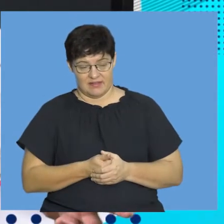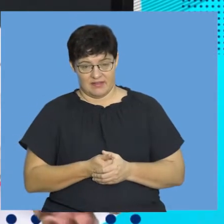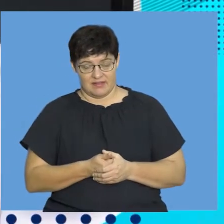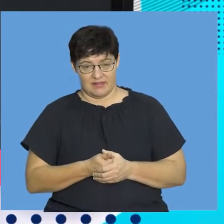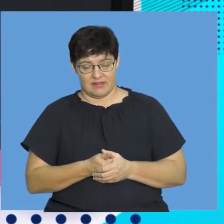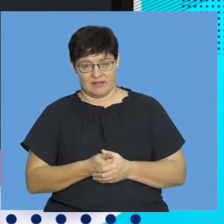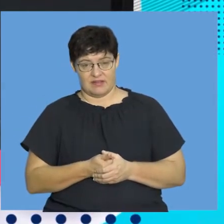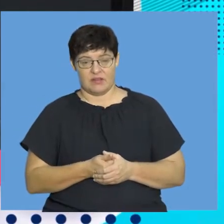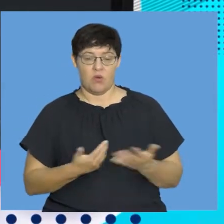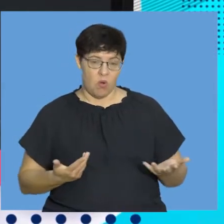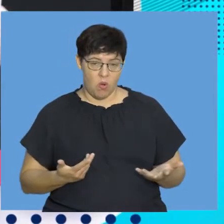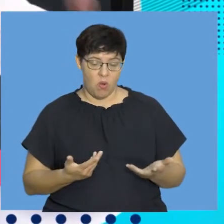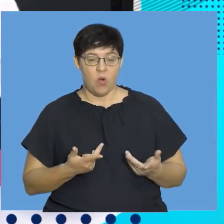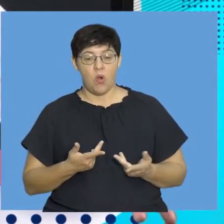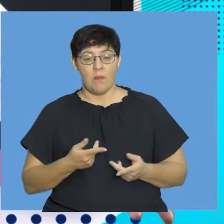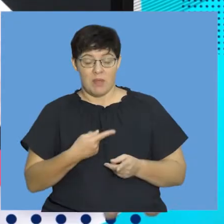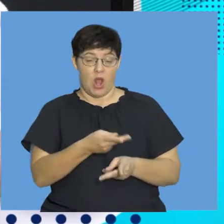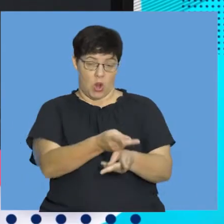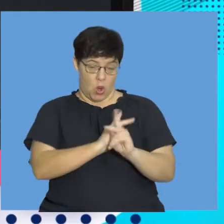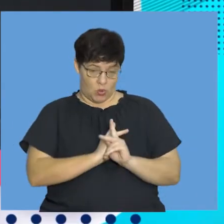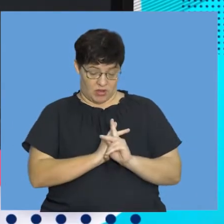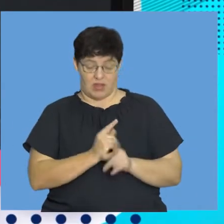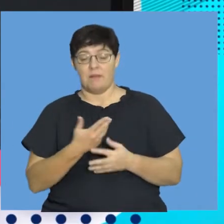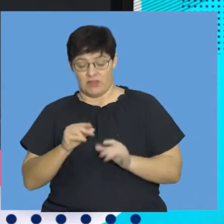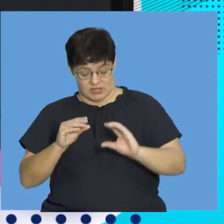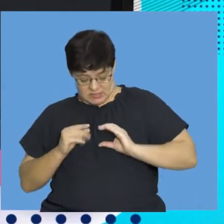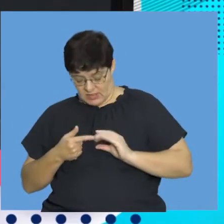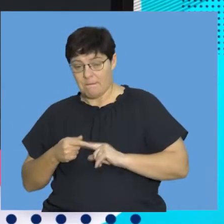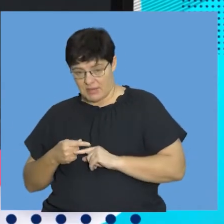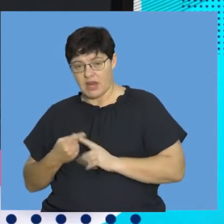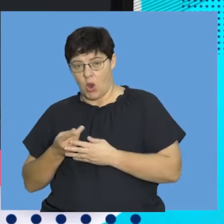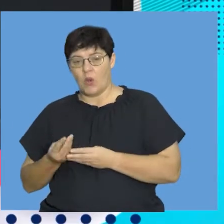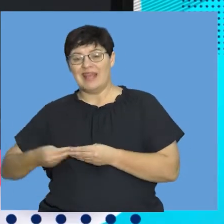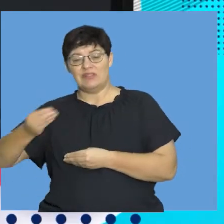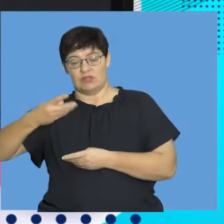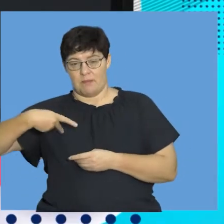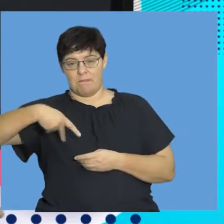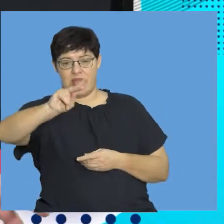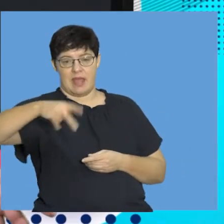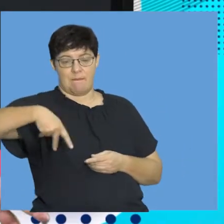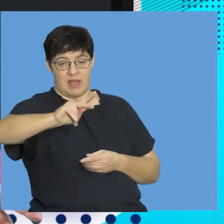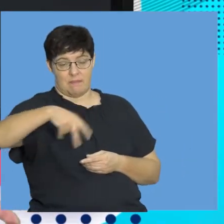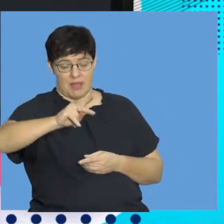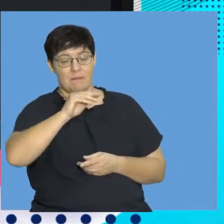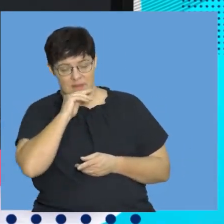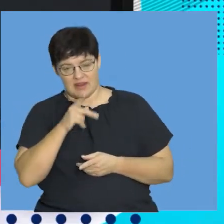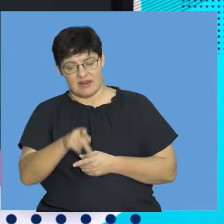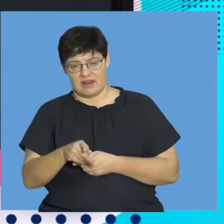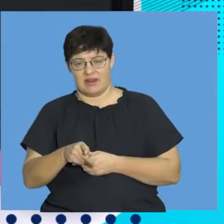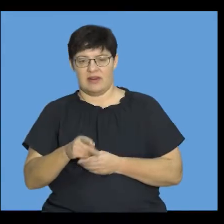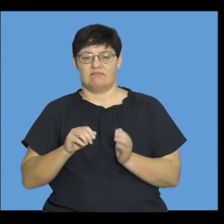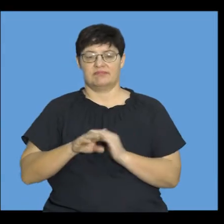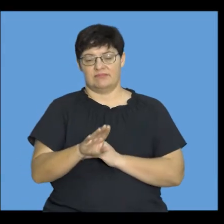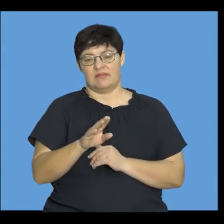loan or you're repaying the interest on the loan, those would be regarded as payments, outflows of cash. And